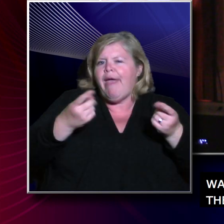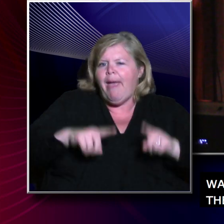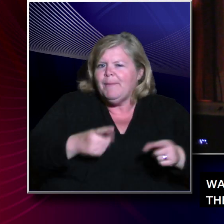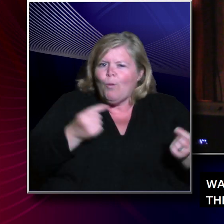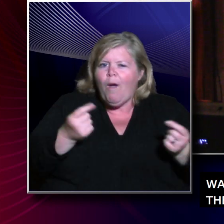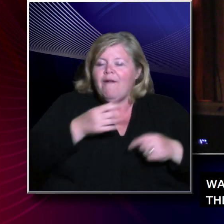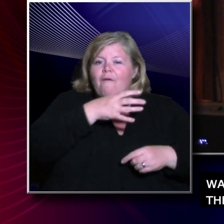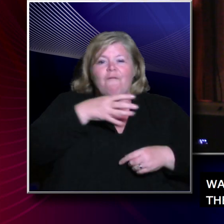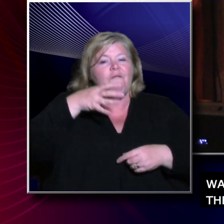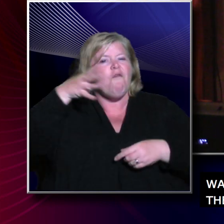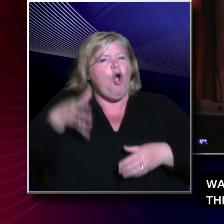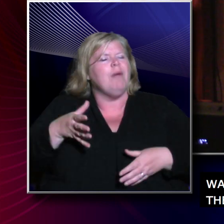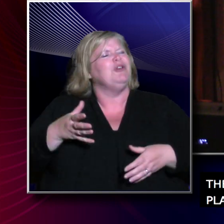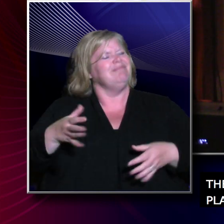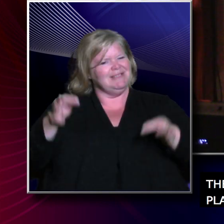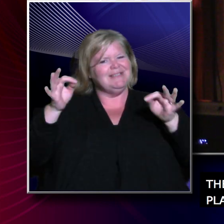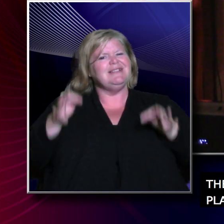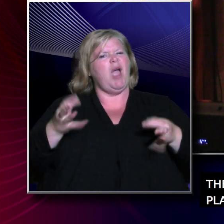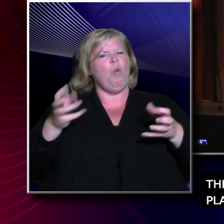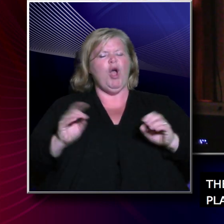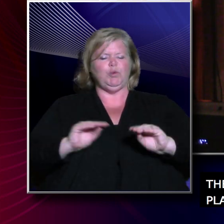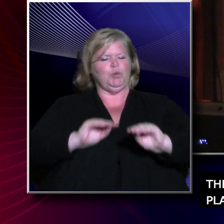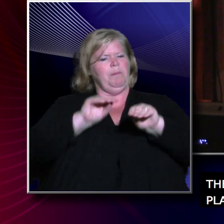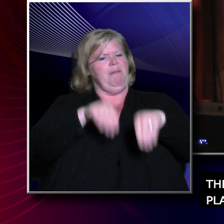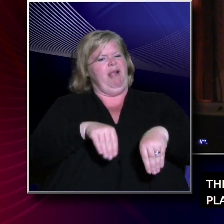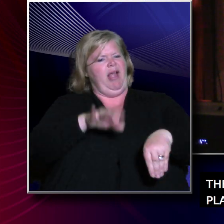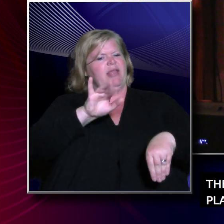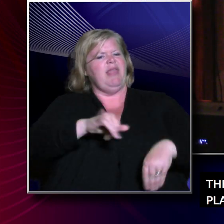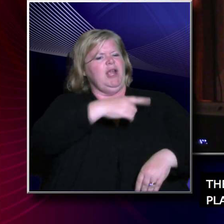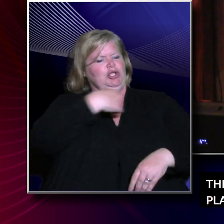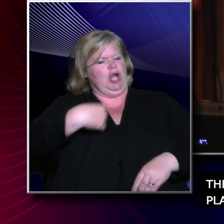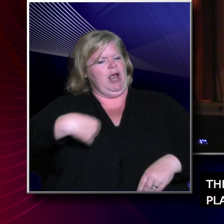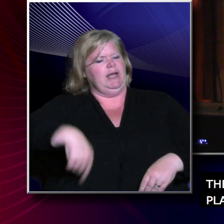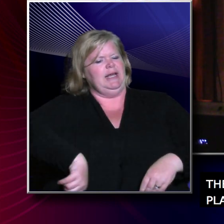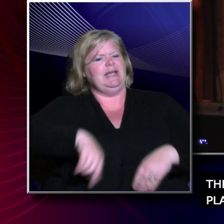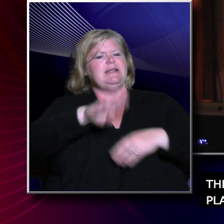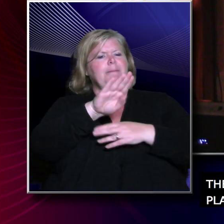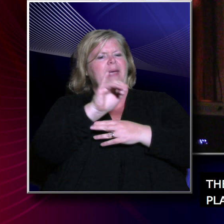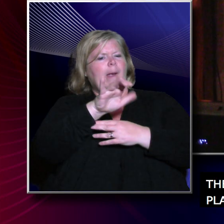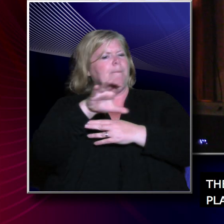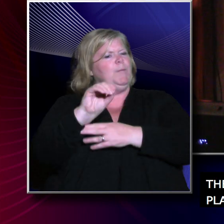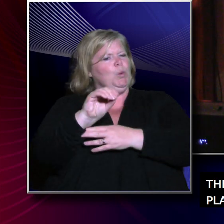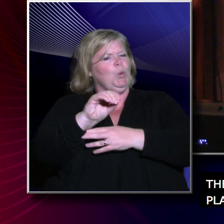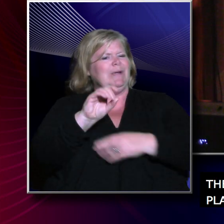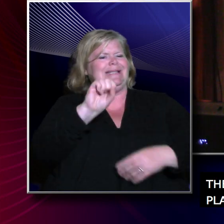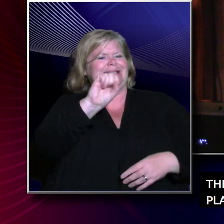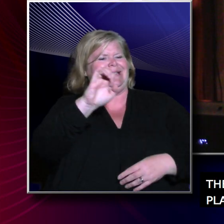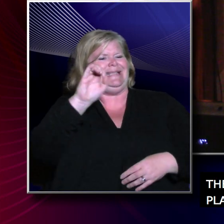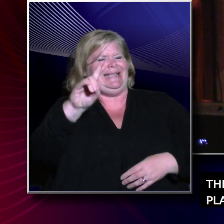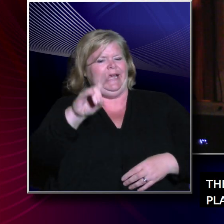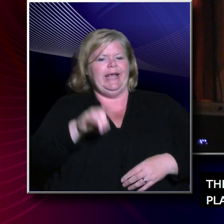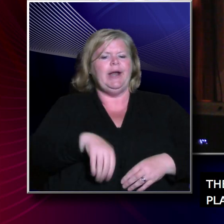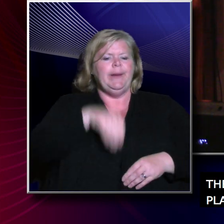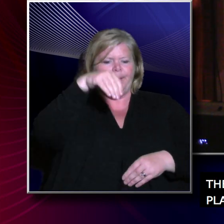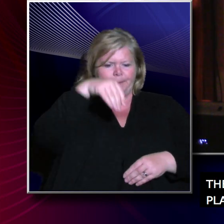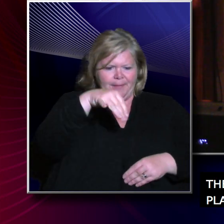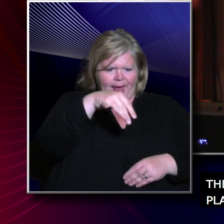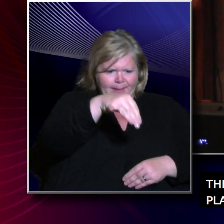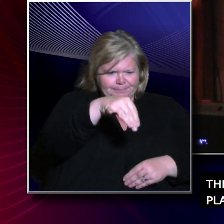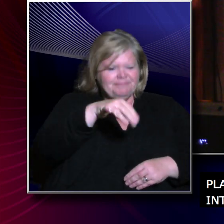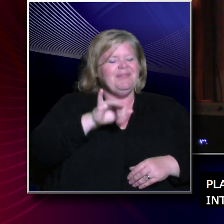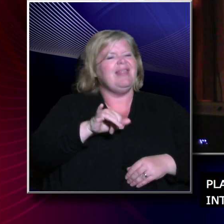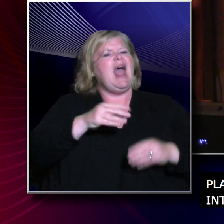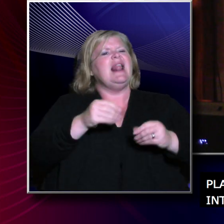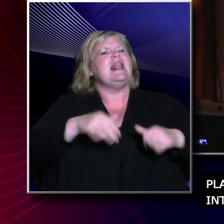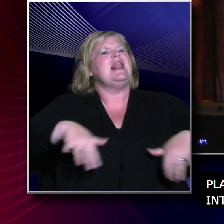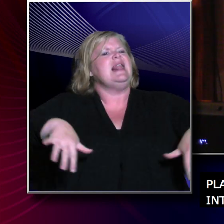to plant the Chinese bamboo tree seed. So he plants it into an area of